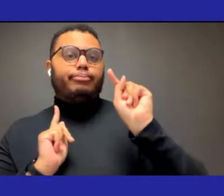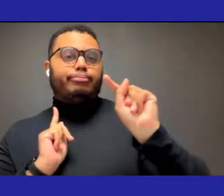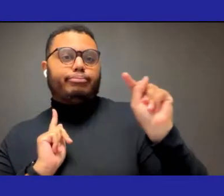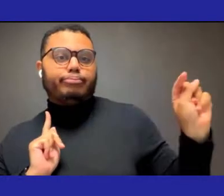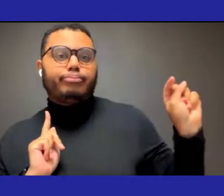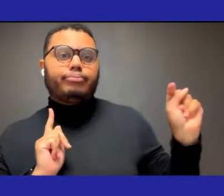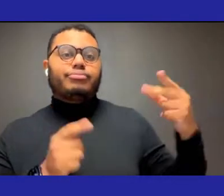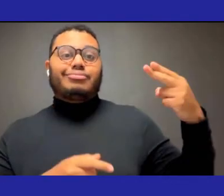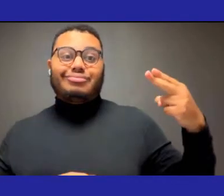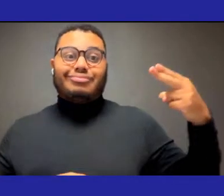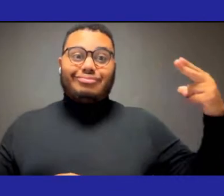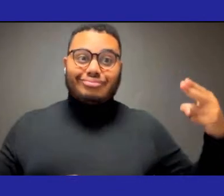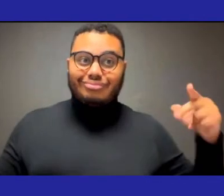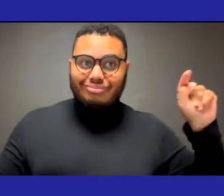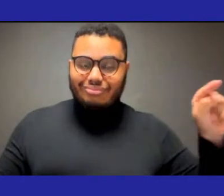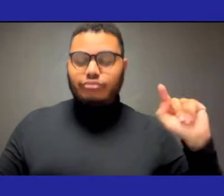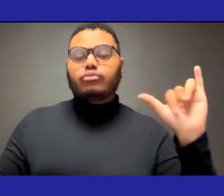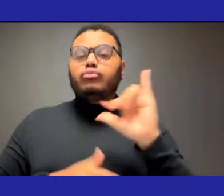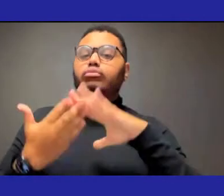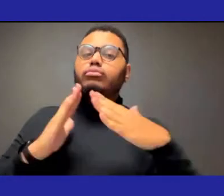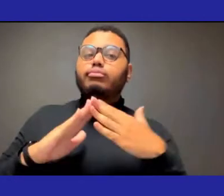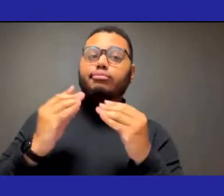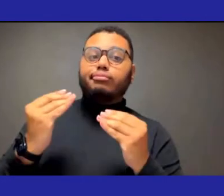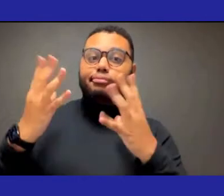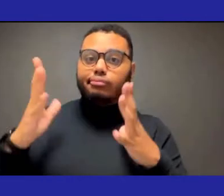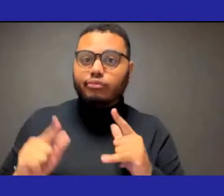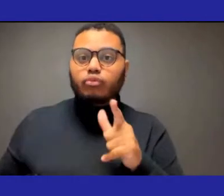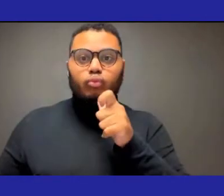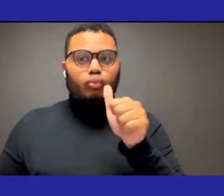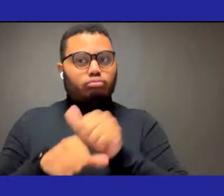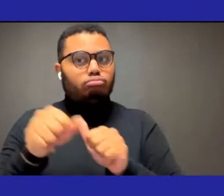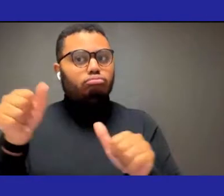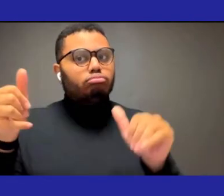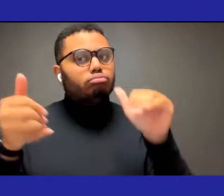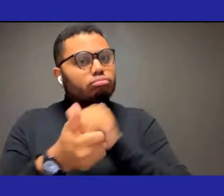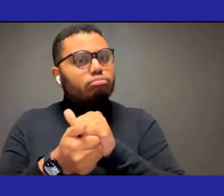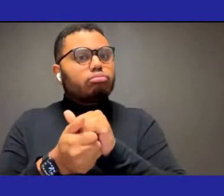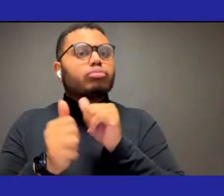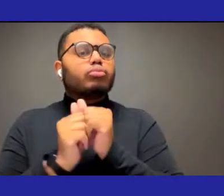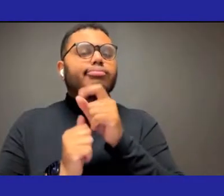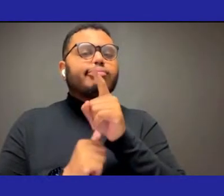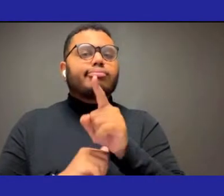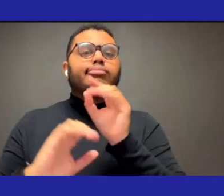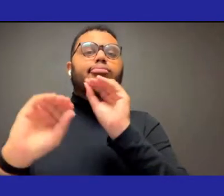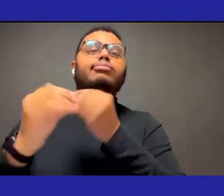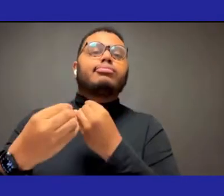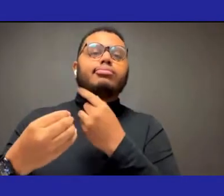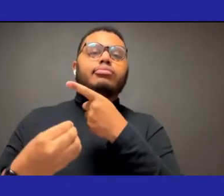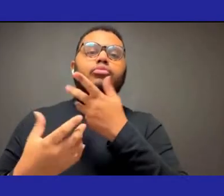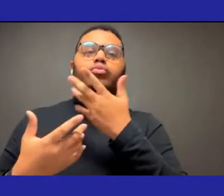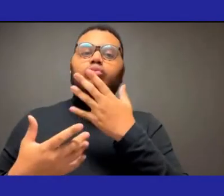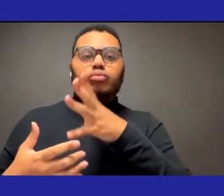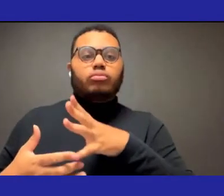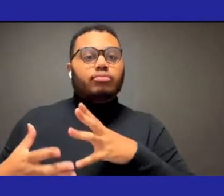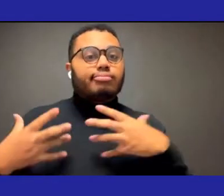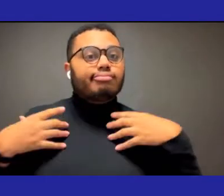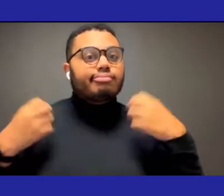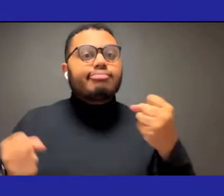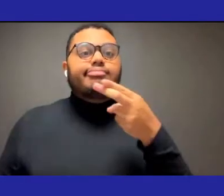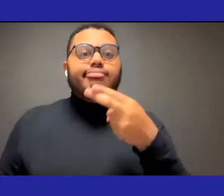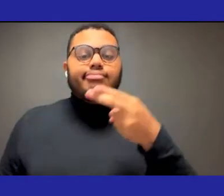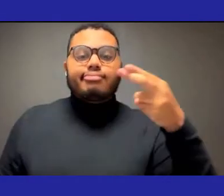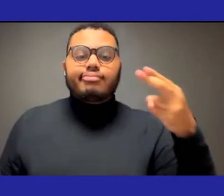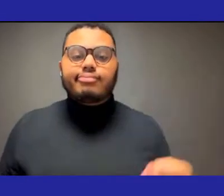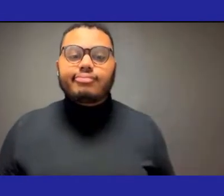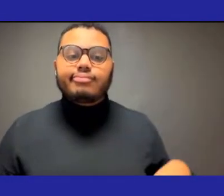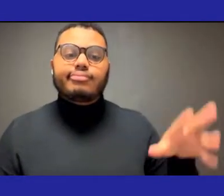H&H, but also with community providers. We work closely with the Office of Women's Health at H&H, Wendy Wilcox, Kendra